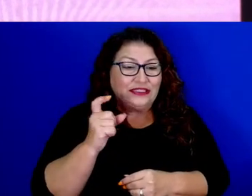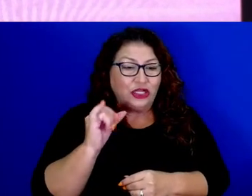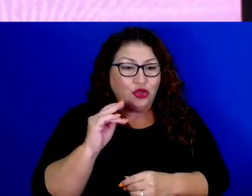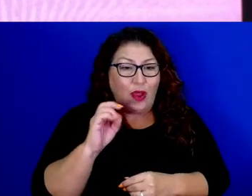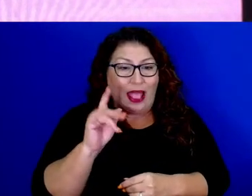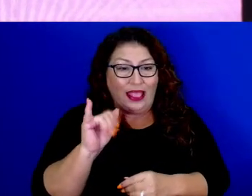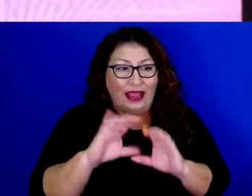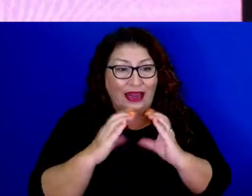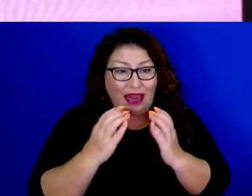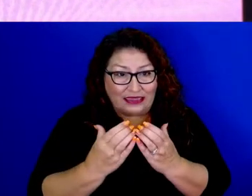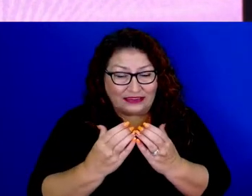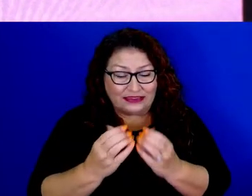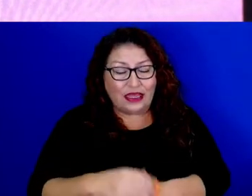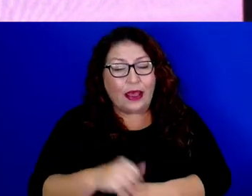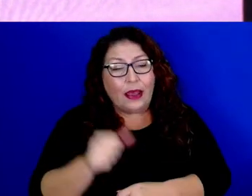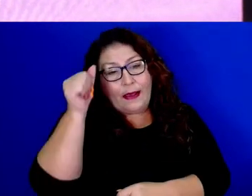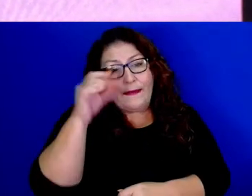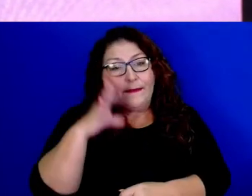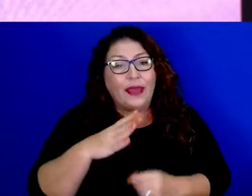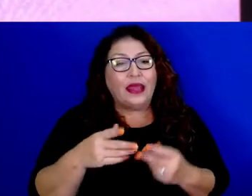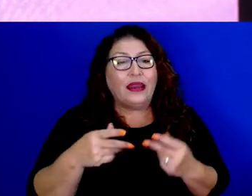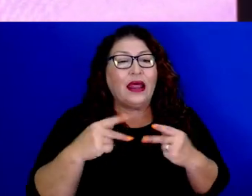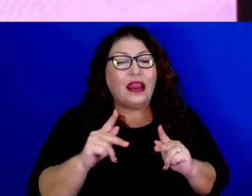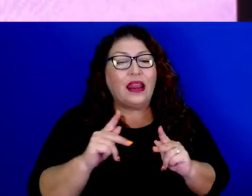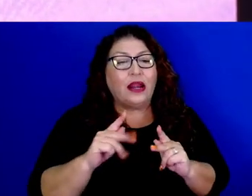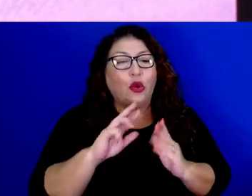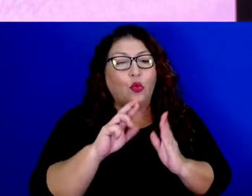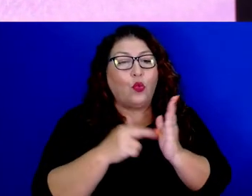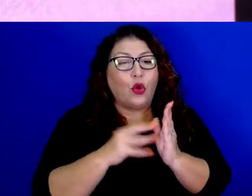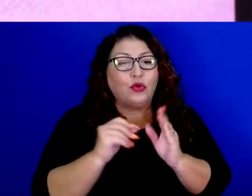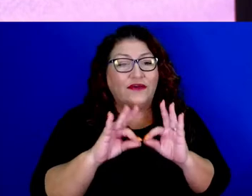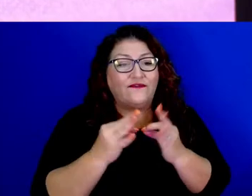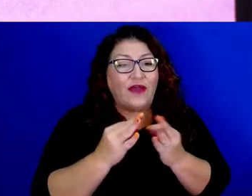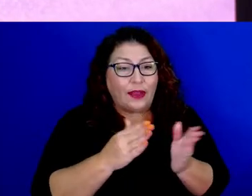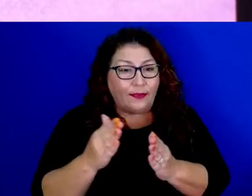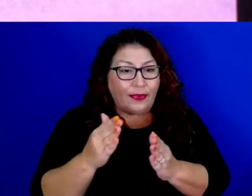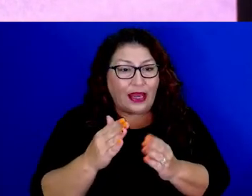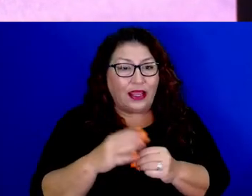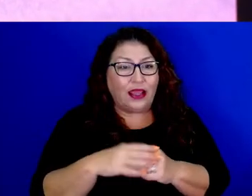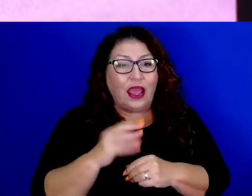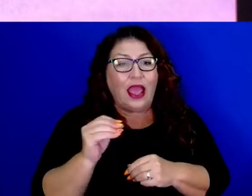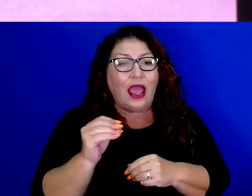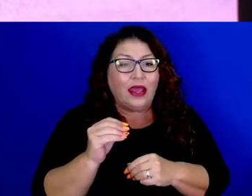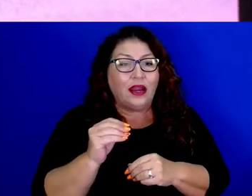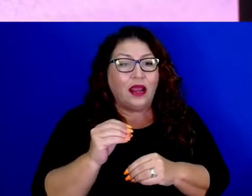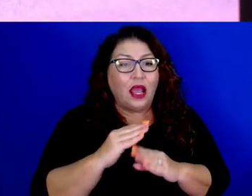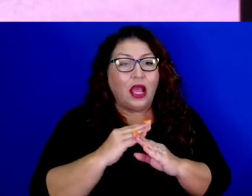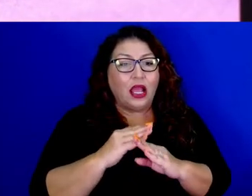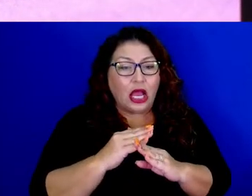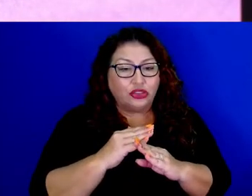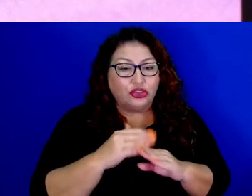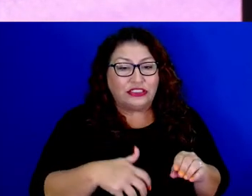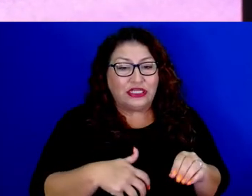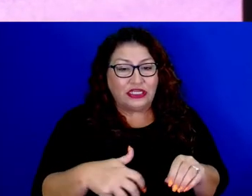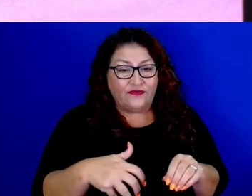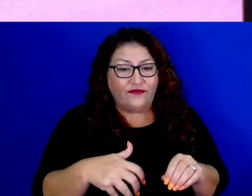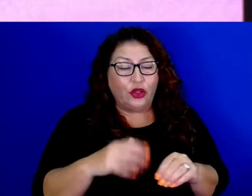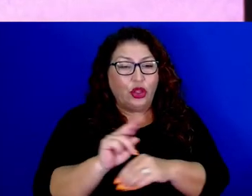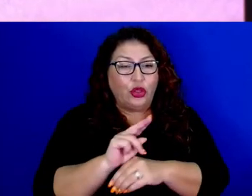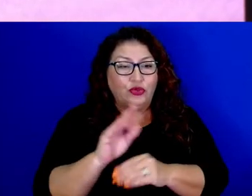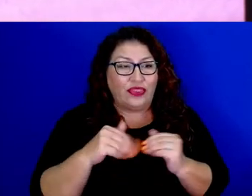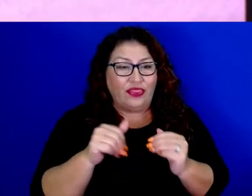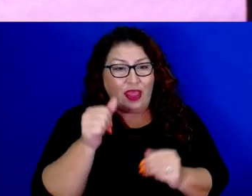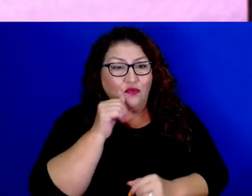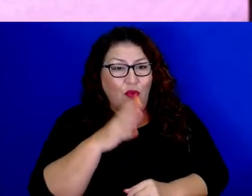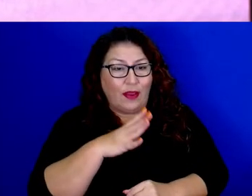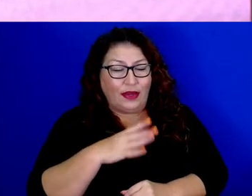Men are less involved in family planning and contraceptive use than women are. Of course, Europe is